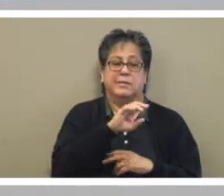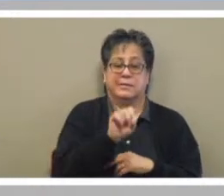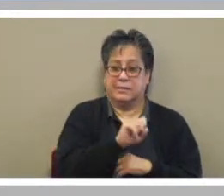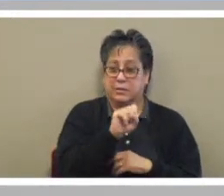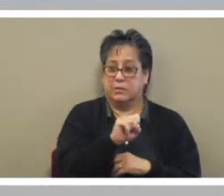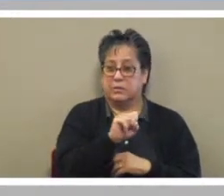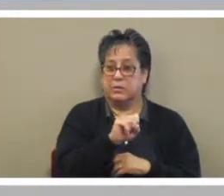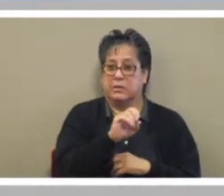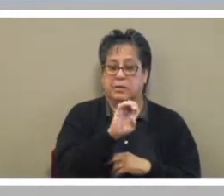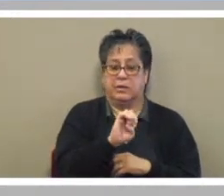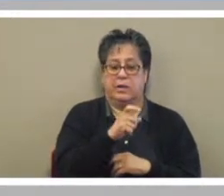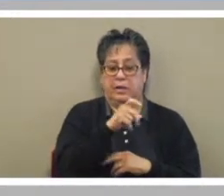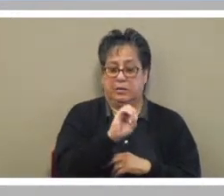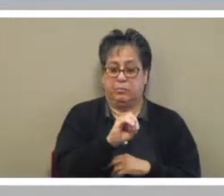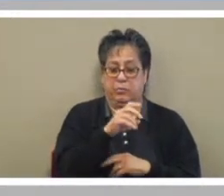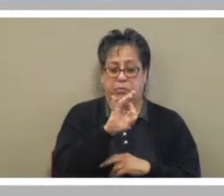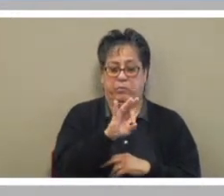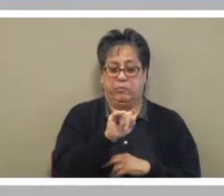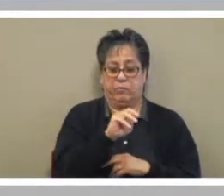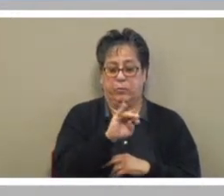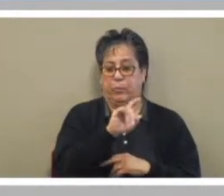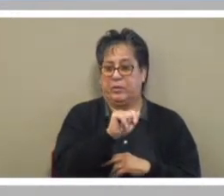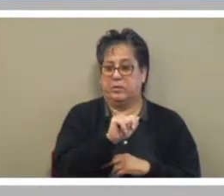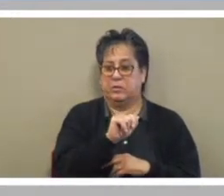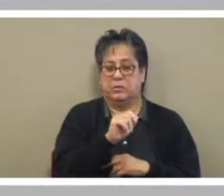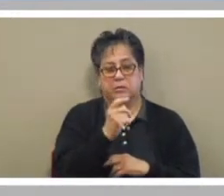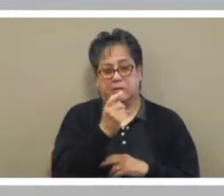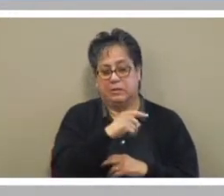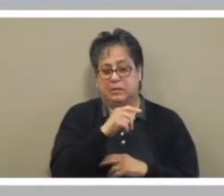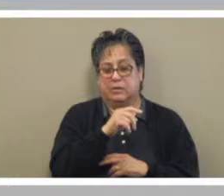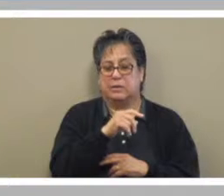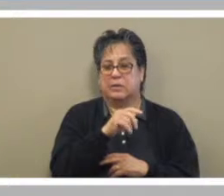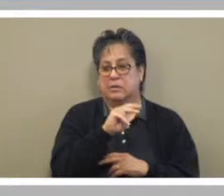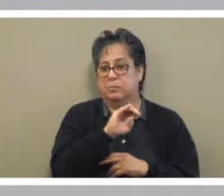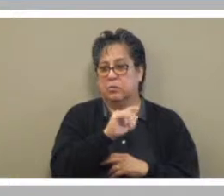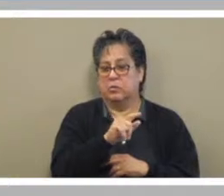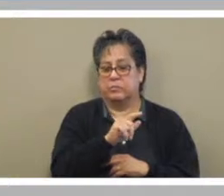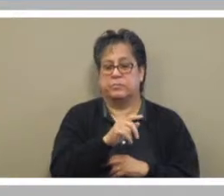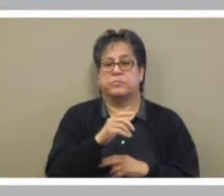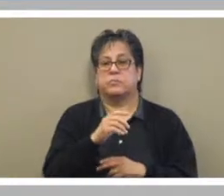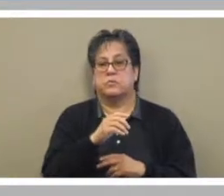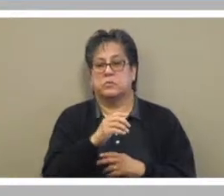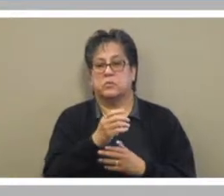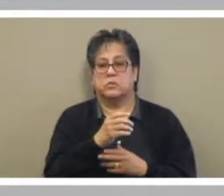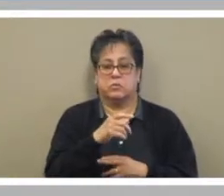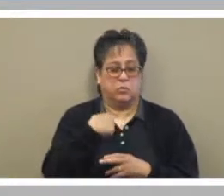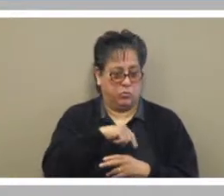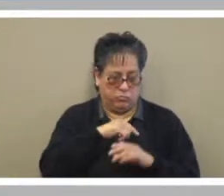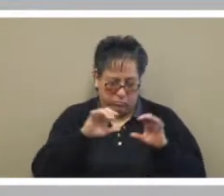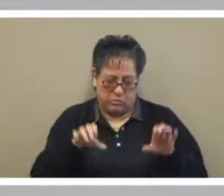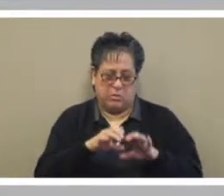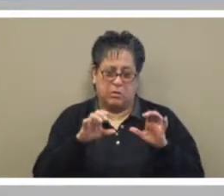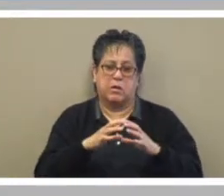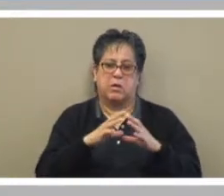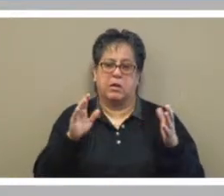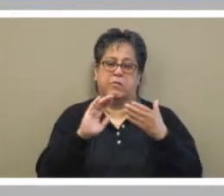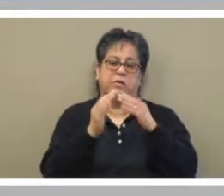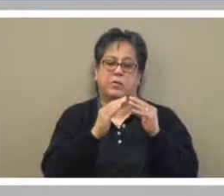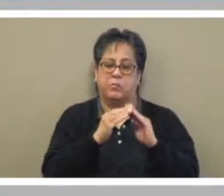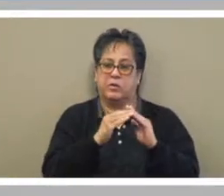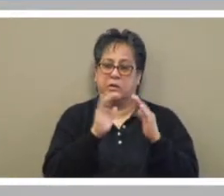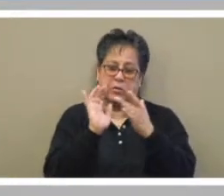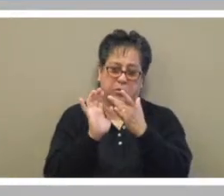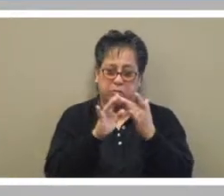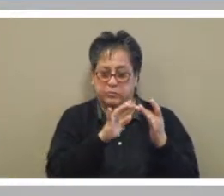with the Expo Familia at the Solano, and ran out of all the pocket flyers that we had. So we've been doing a lot of community outreach.